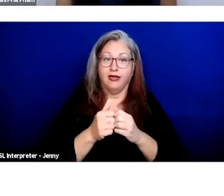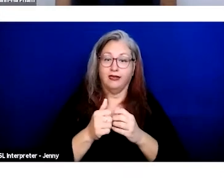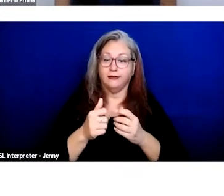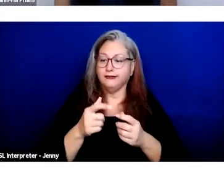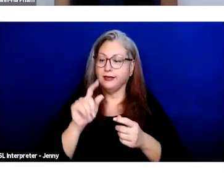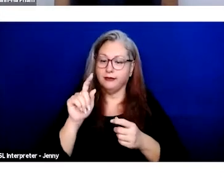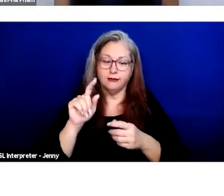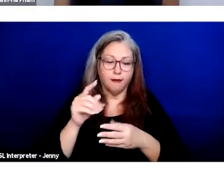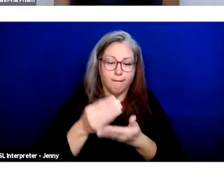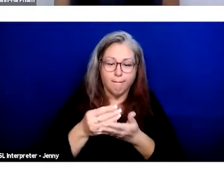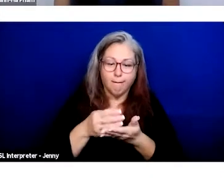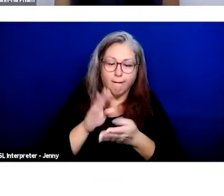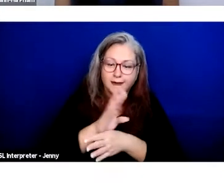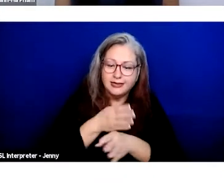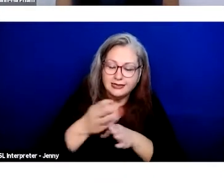broadly.